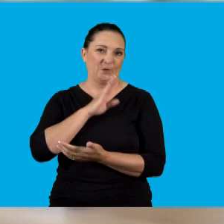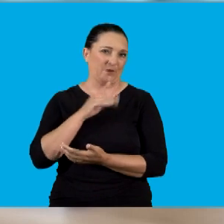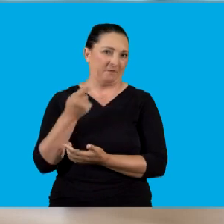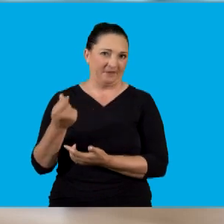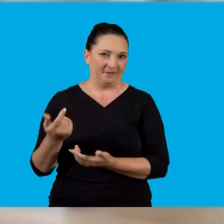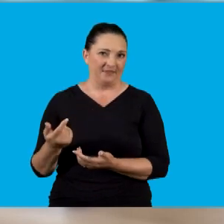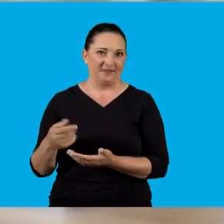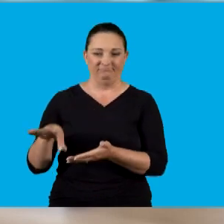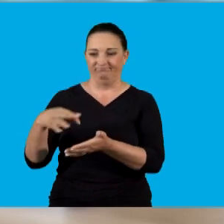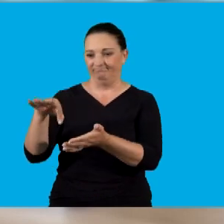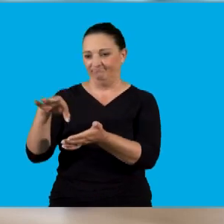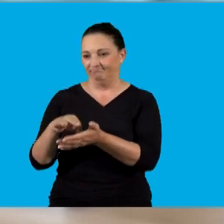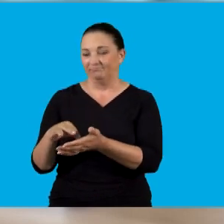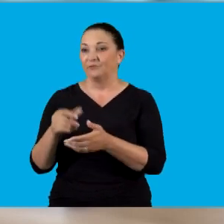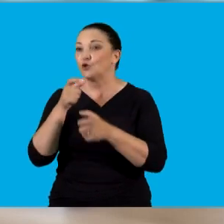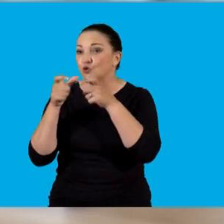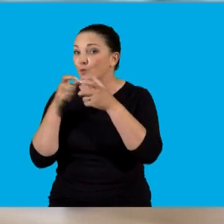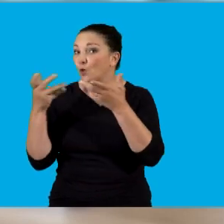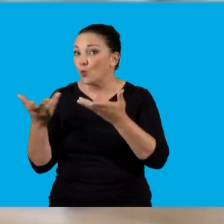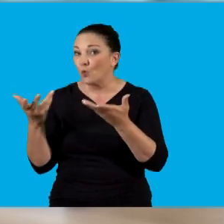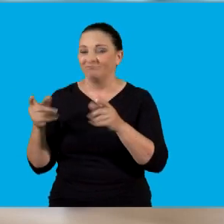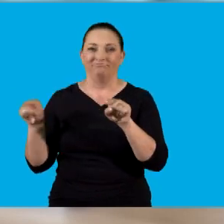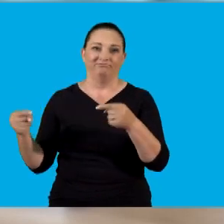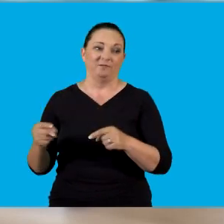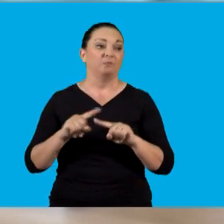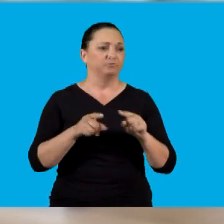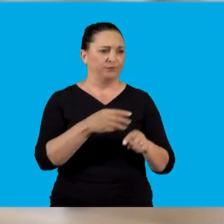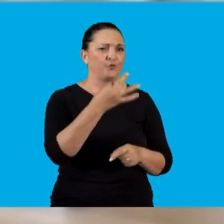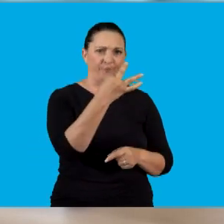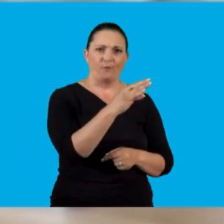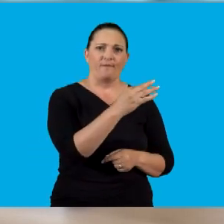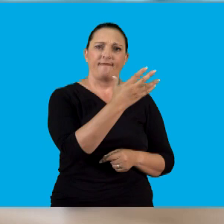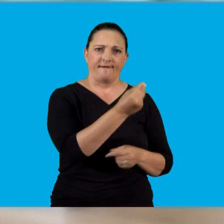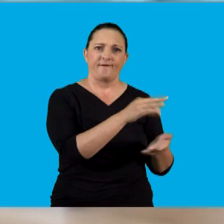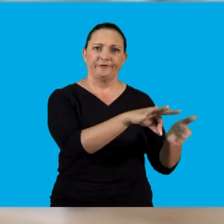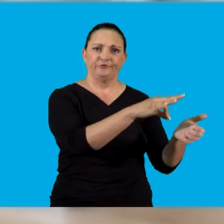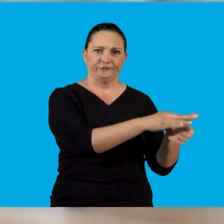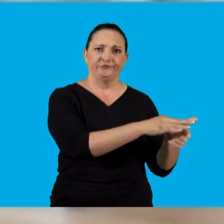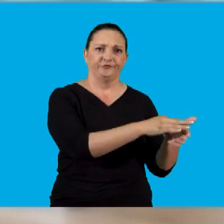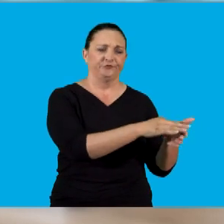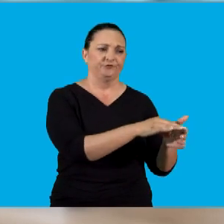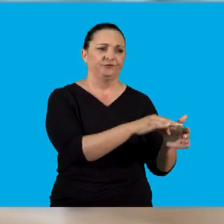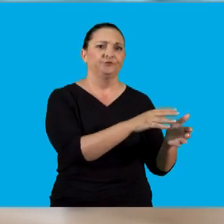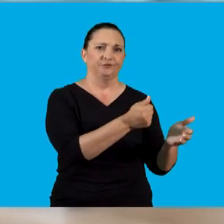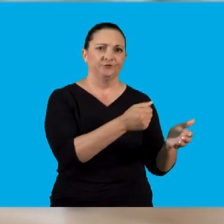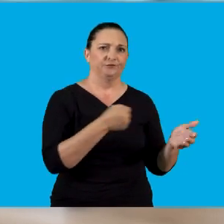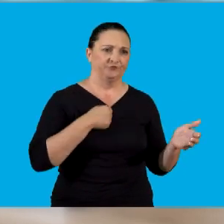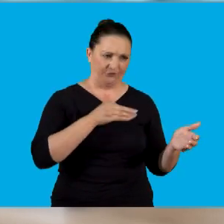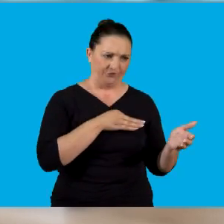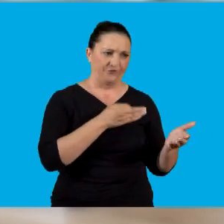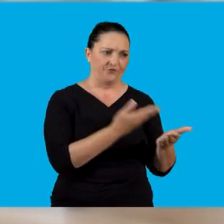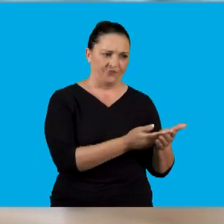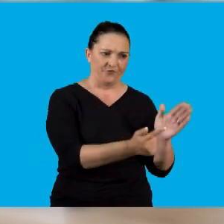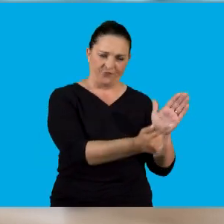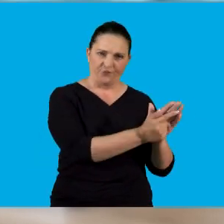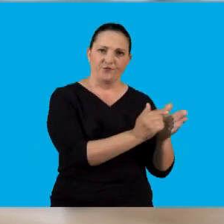But with the formal sector, it's registered and employees are protected by law. So that's why they are getting their income on a regular basis, which